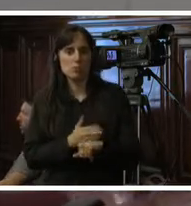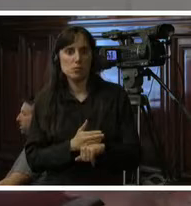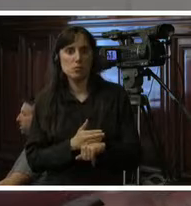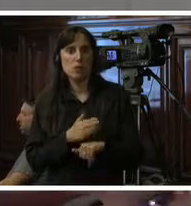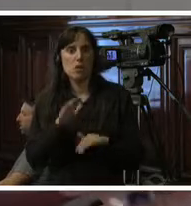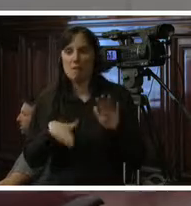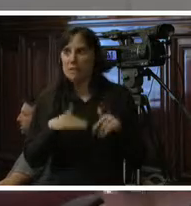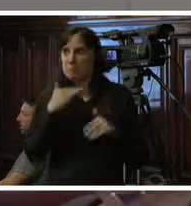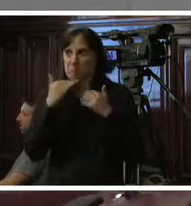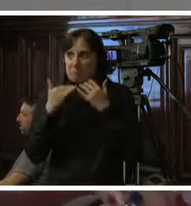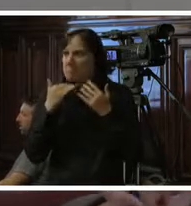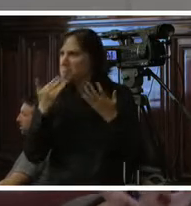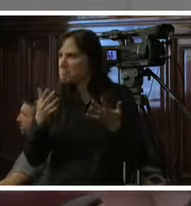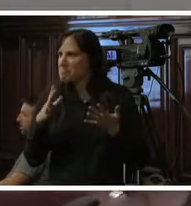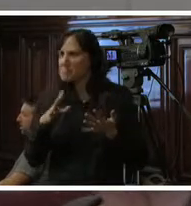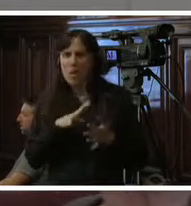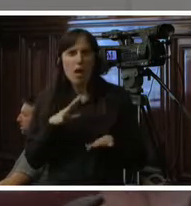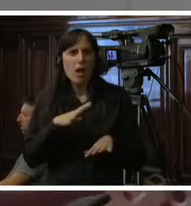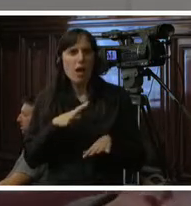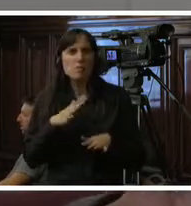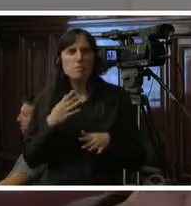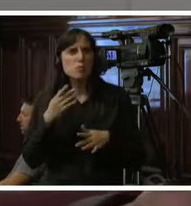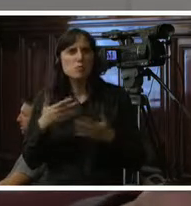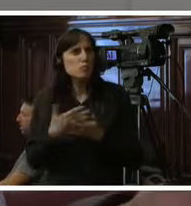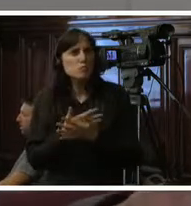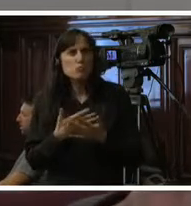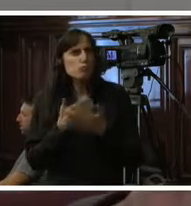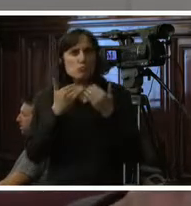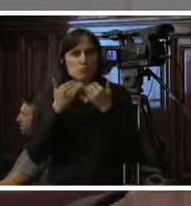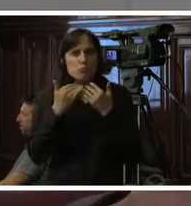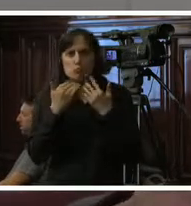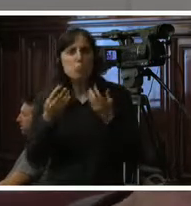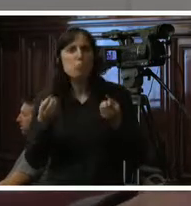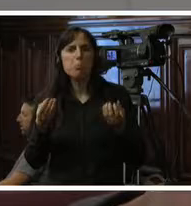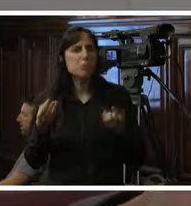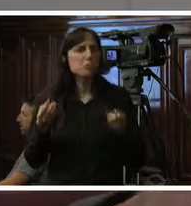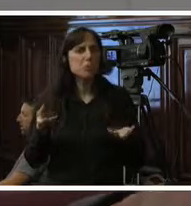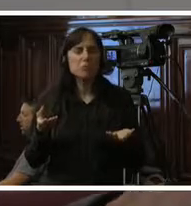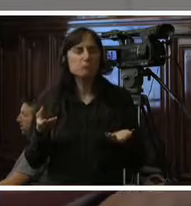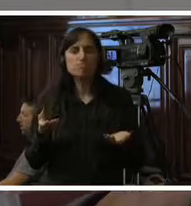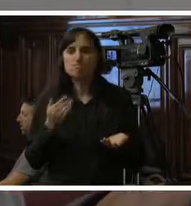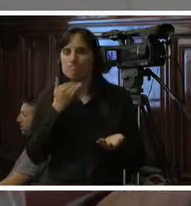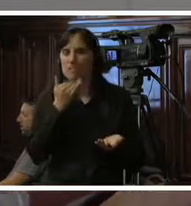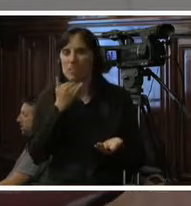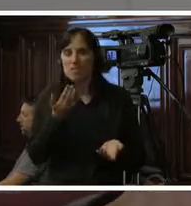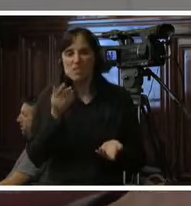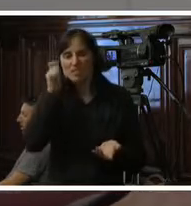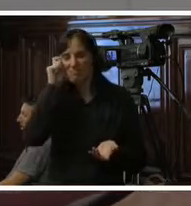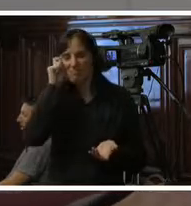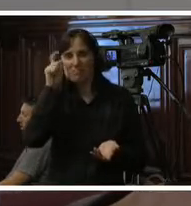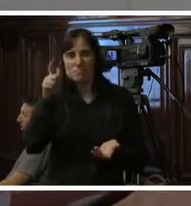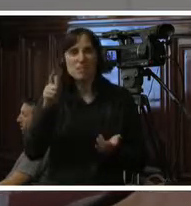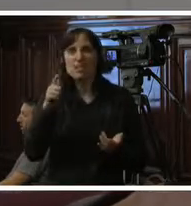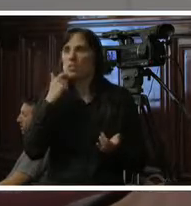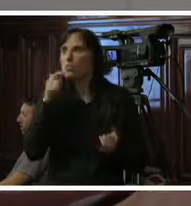they have suffered anything because they are unable to report or have no